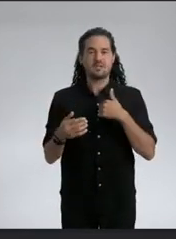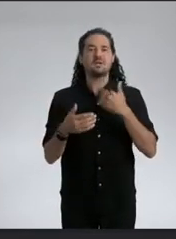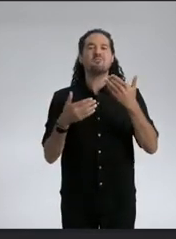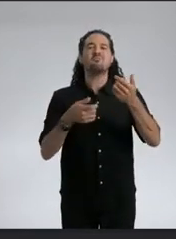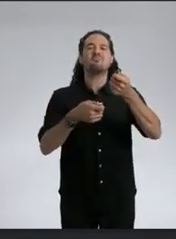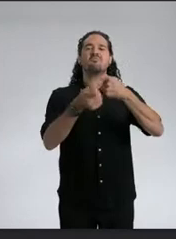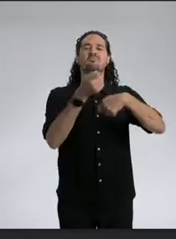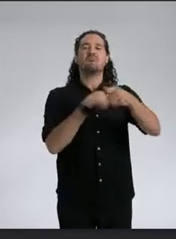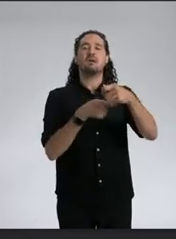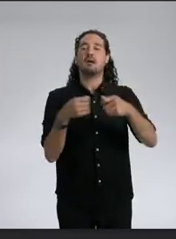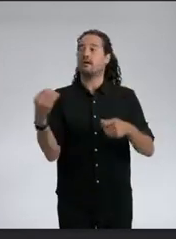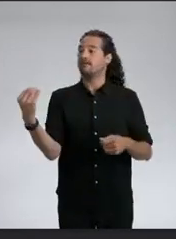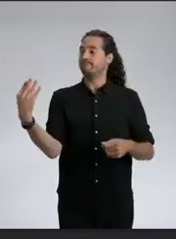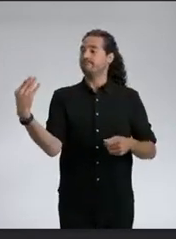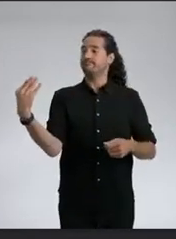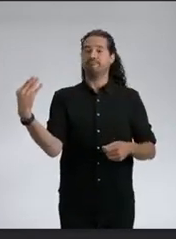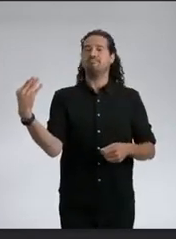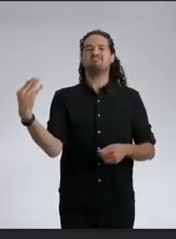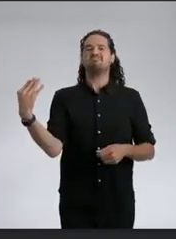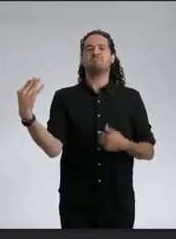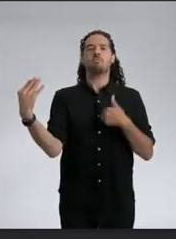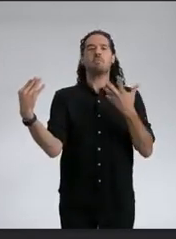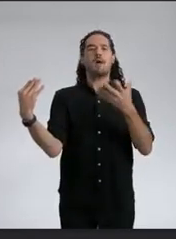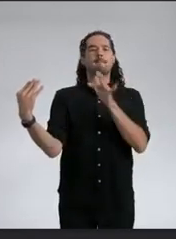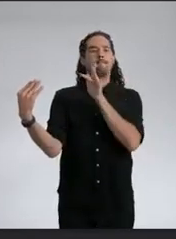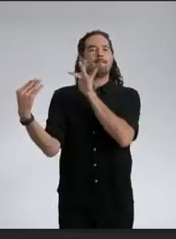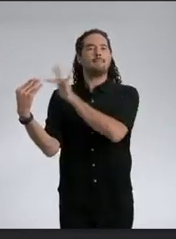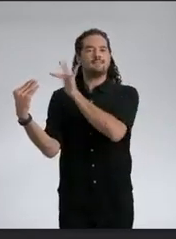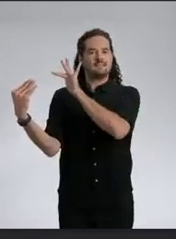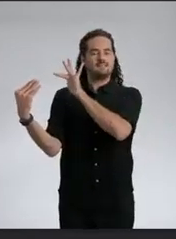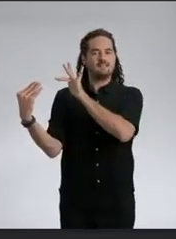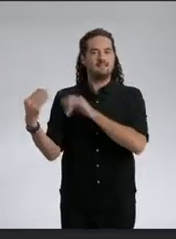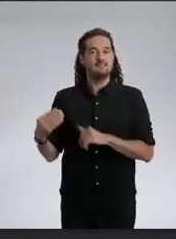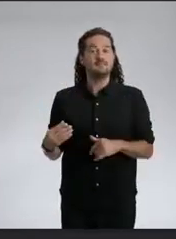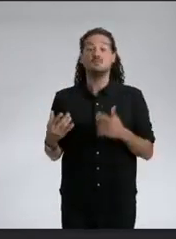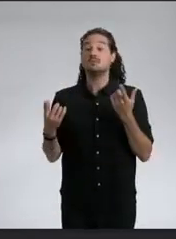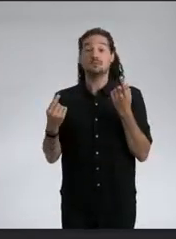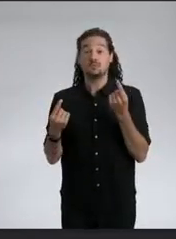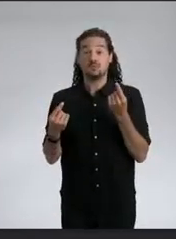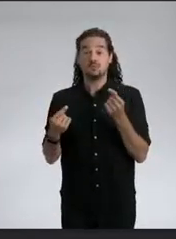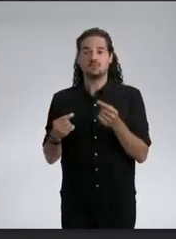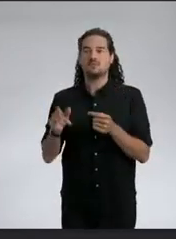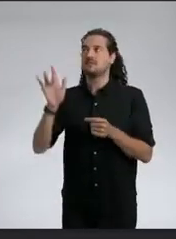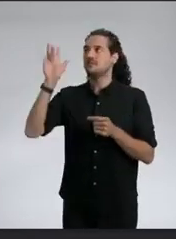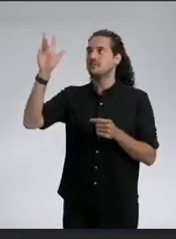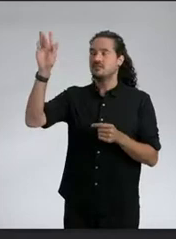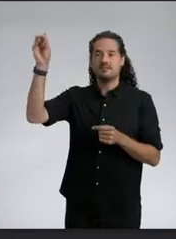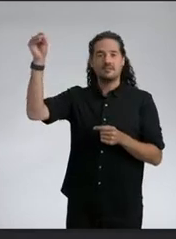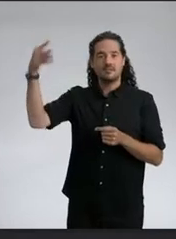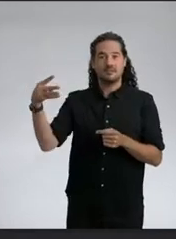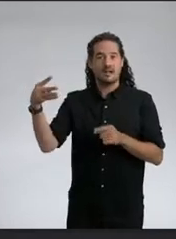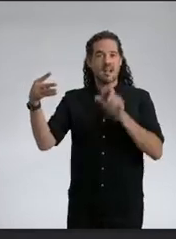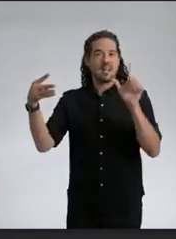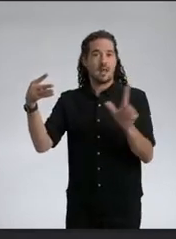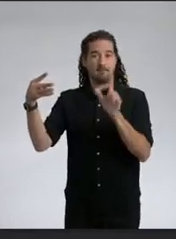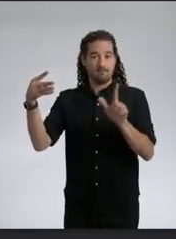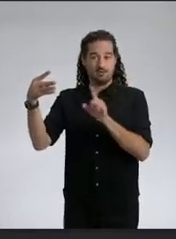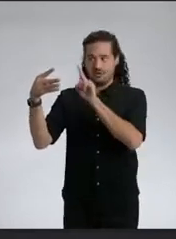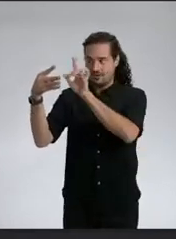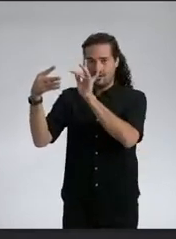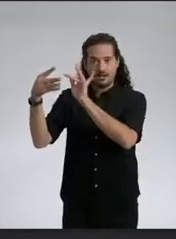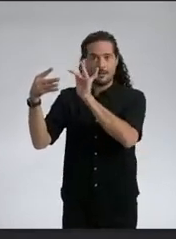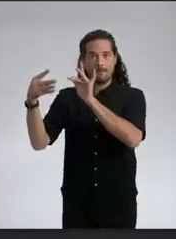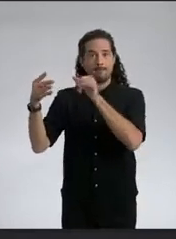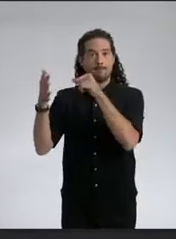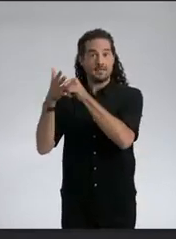button. I'll select my text view and then add a button from the library. Here in the library, I can browse and